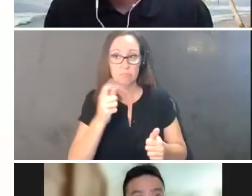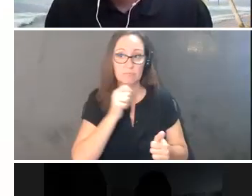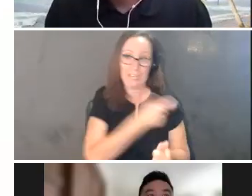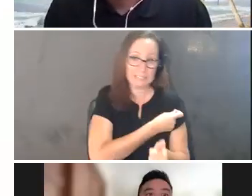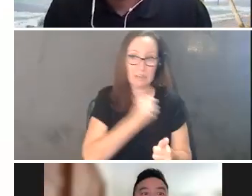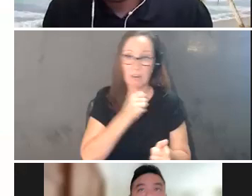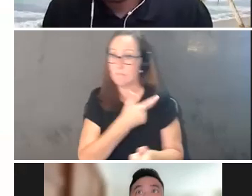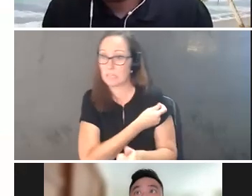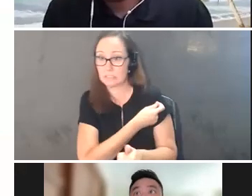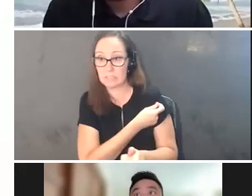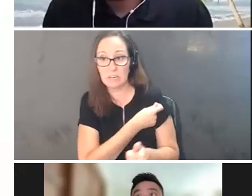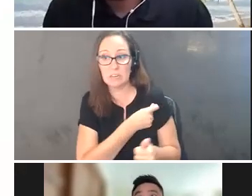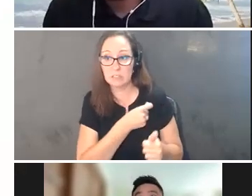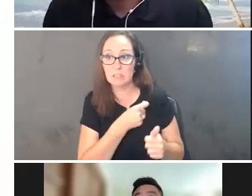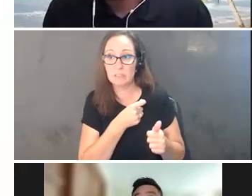So let's see for the,